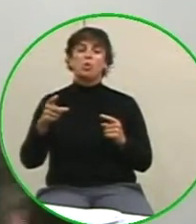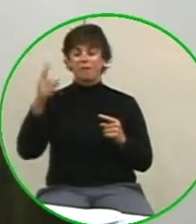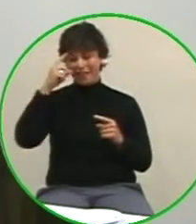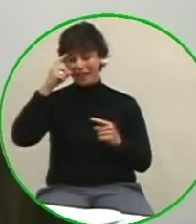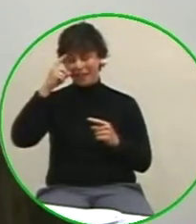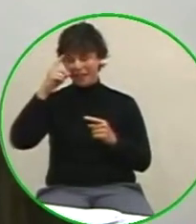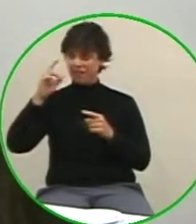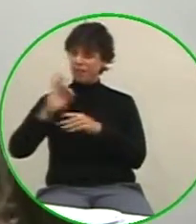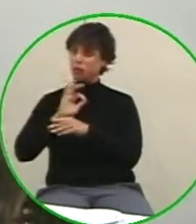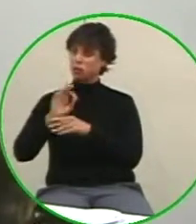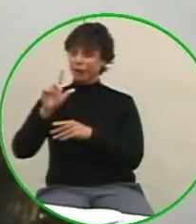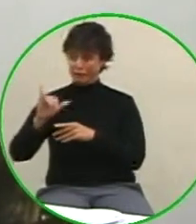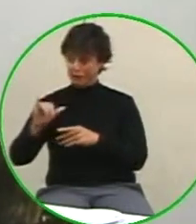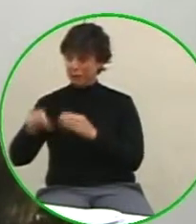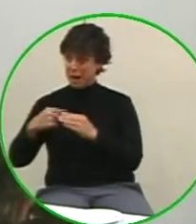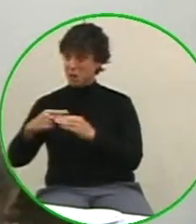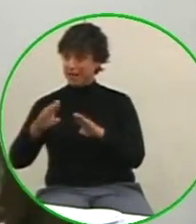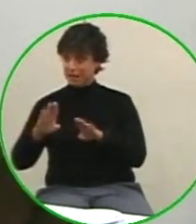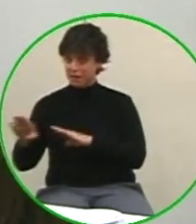about behavior,